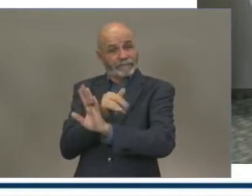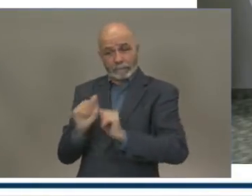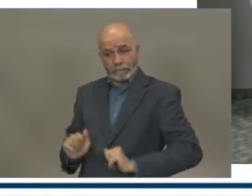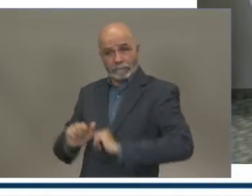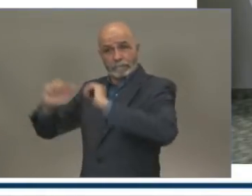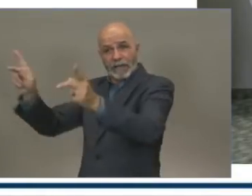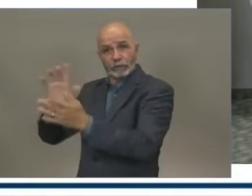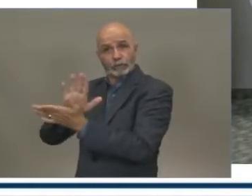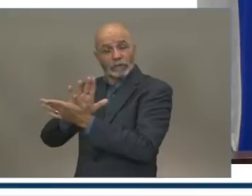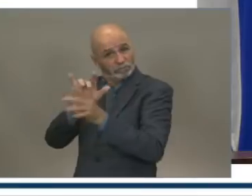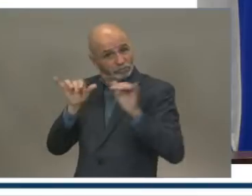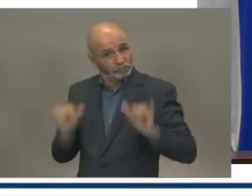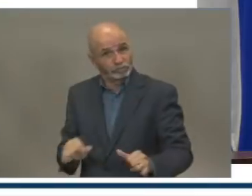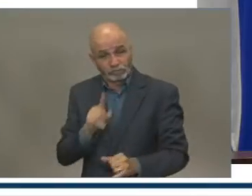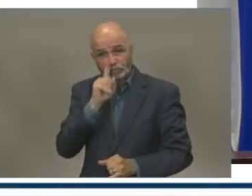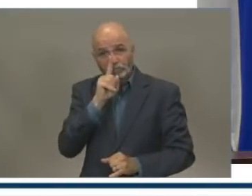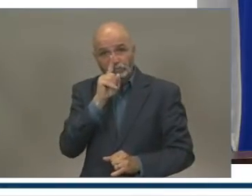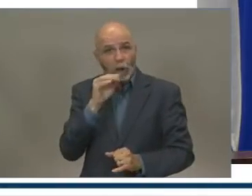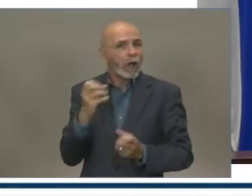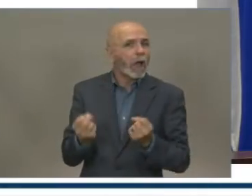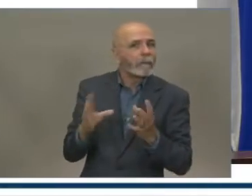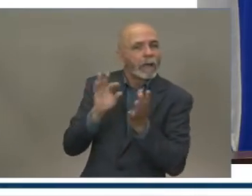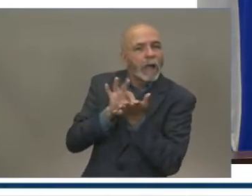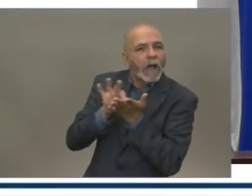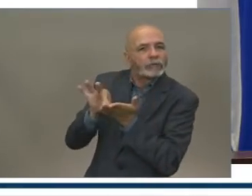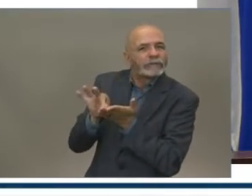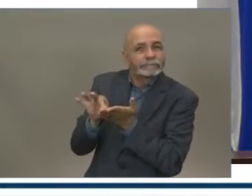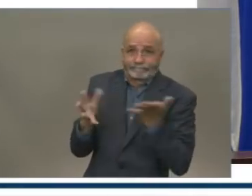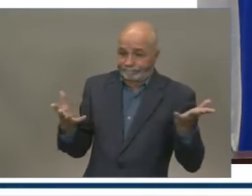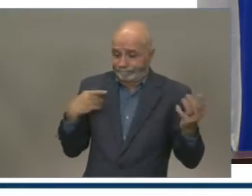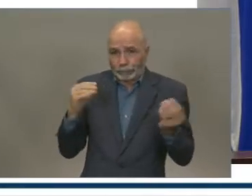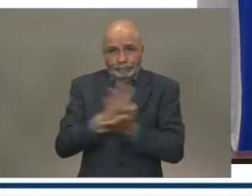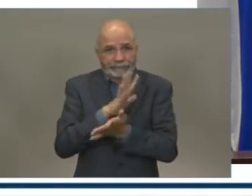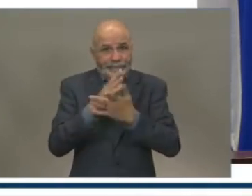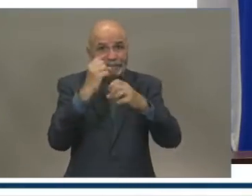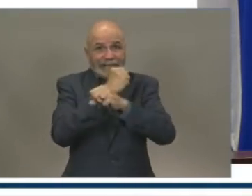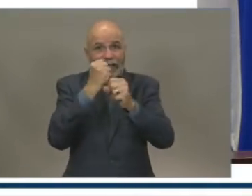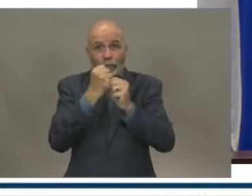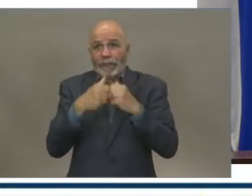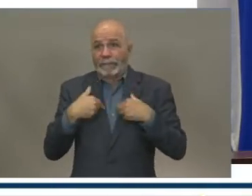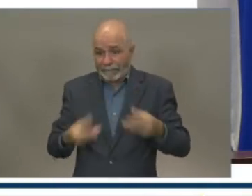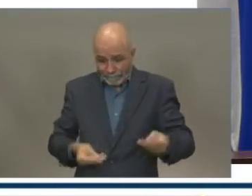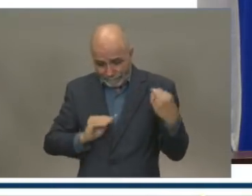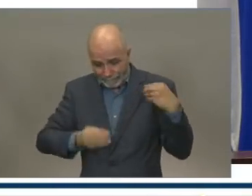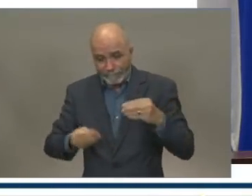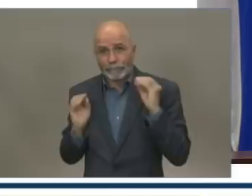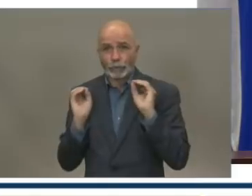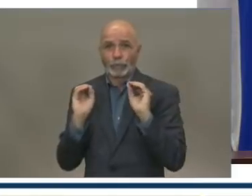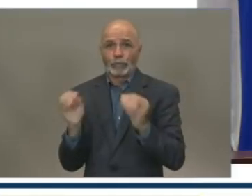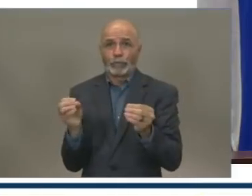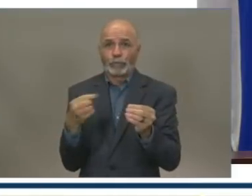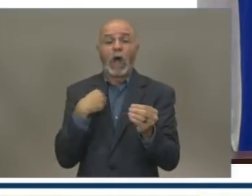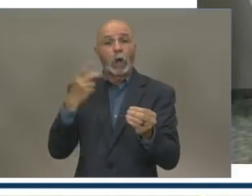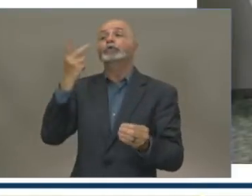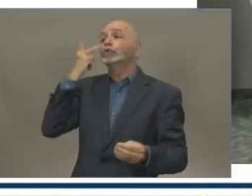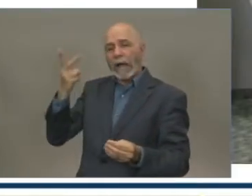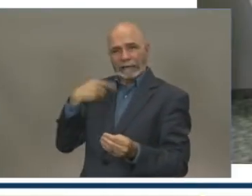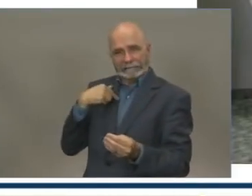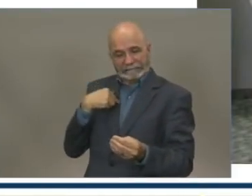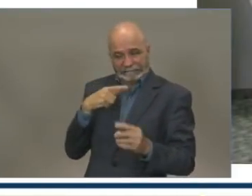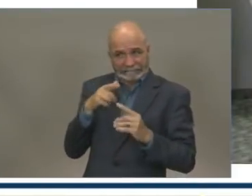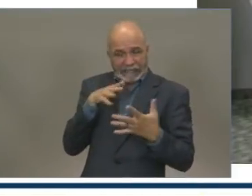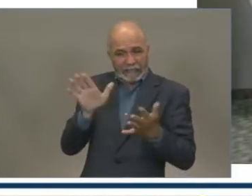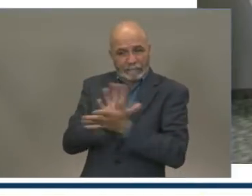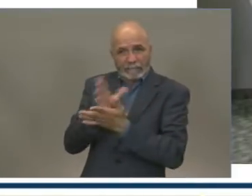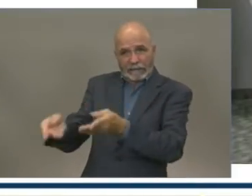don't have the numbers in front of me in terms of that volume of what went on over the weekend. I've seen them, but I just don't have them with me. So I believe originally